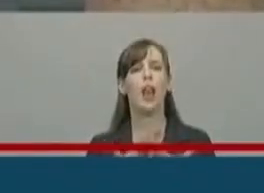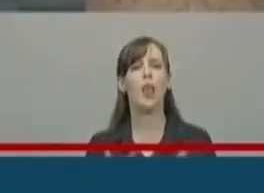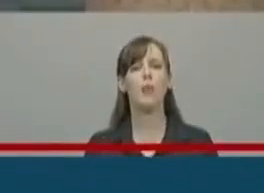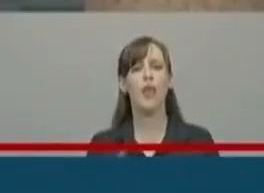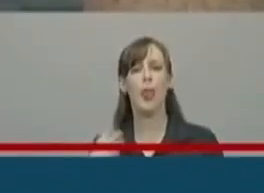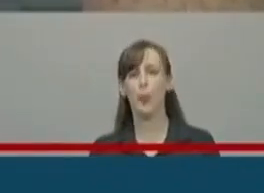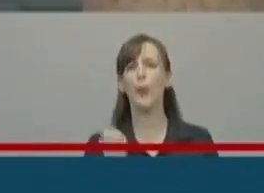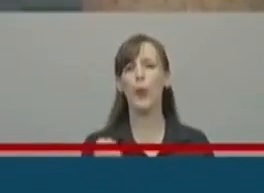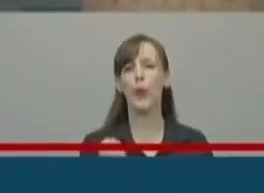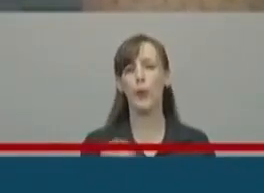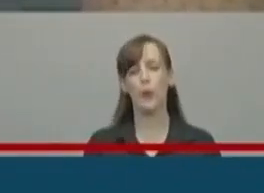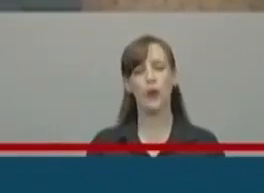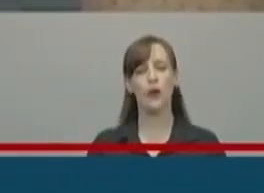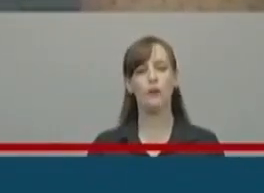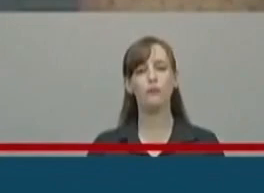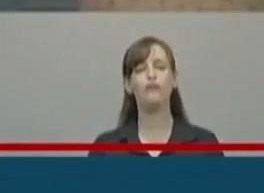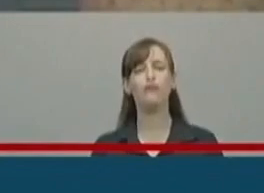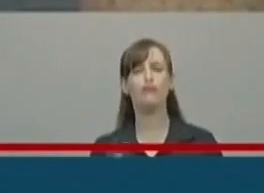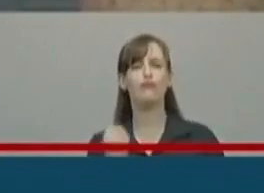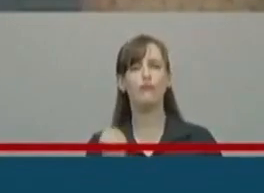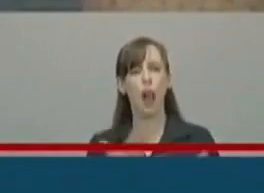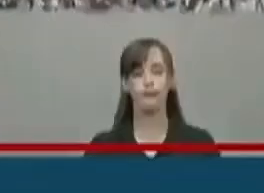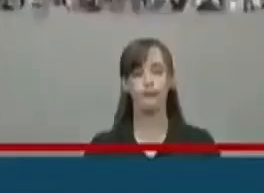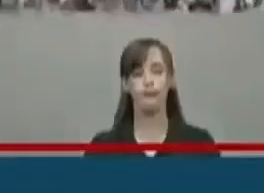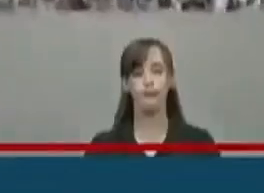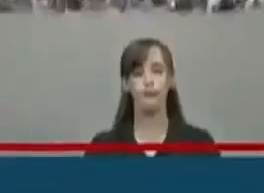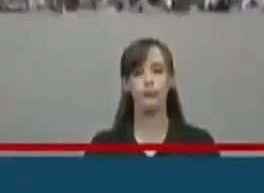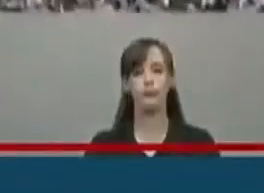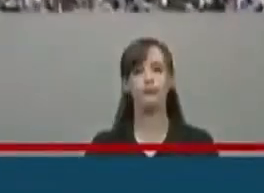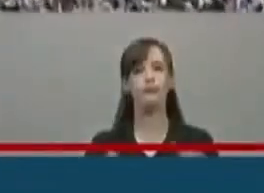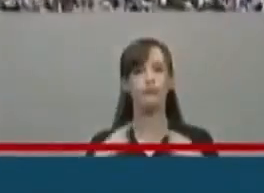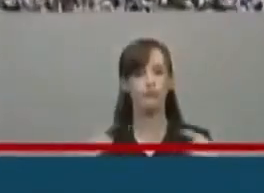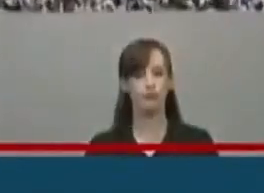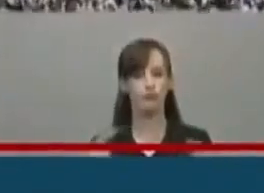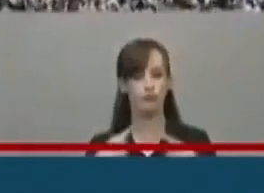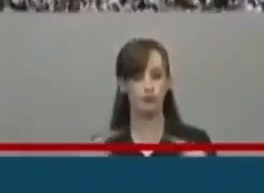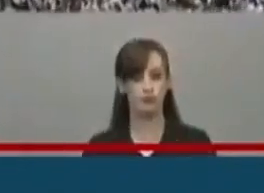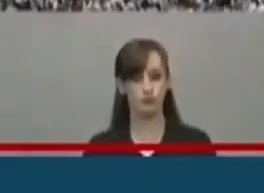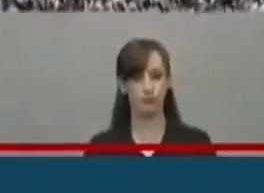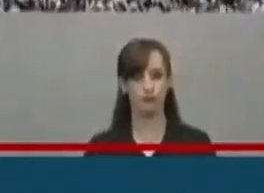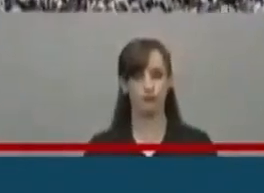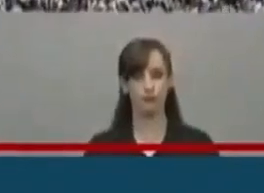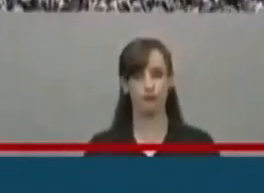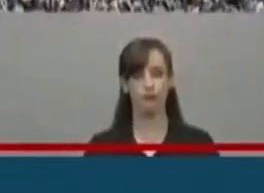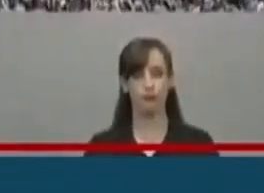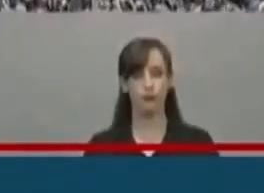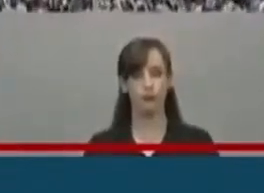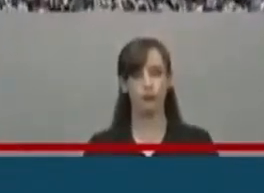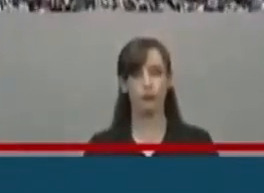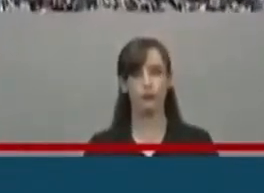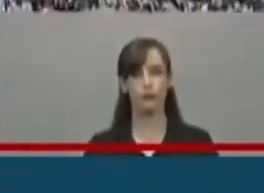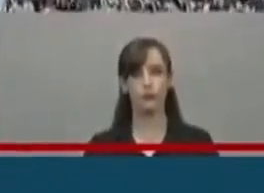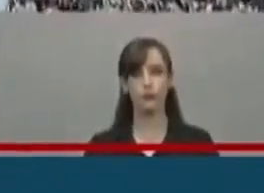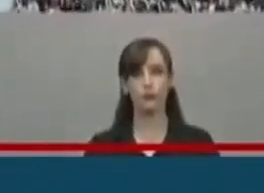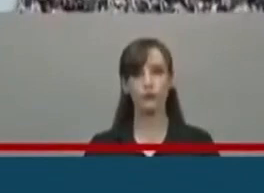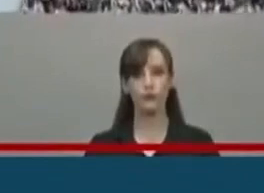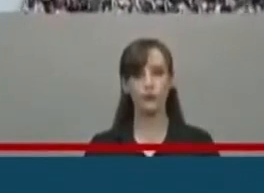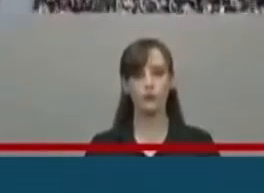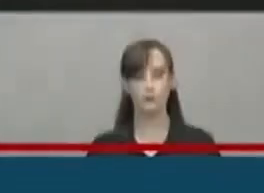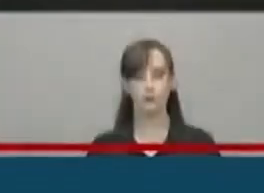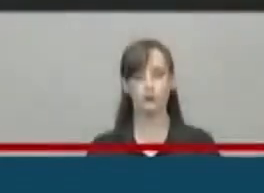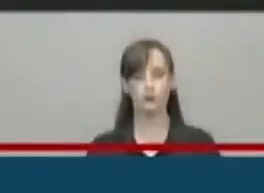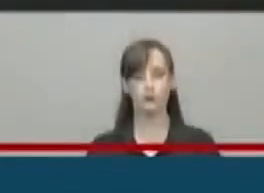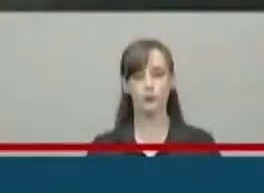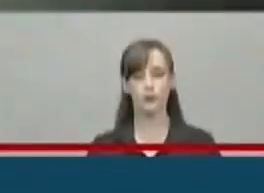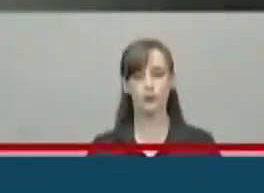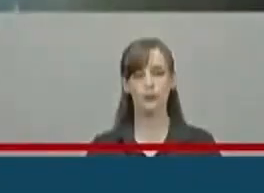users. Within this framework, it pointed out that a monthly update mechanism would start to be applied as from